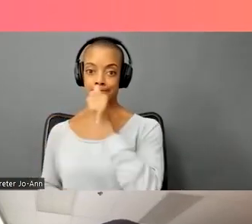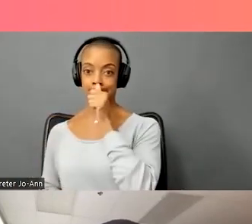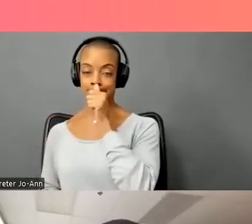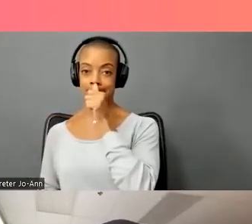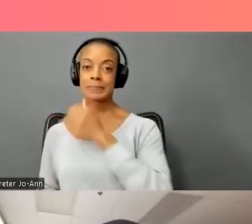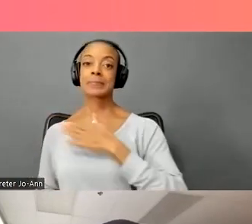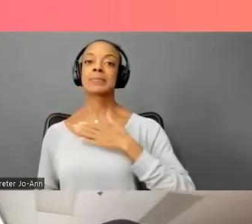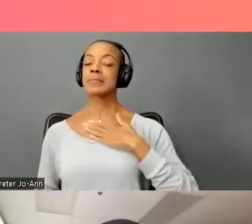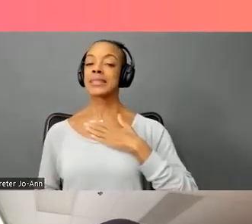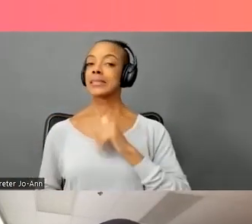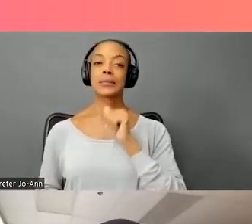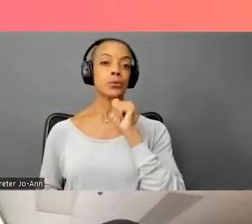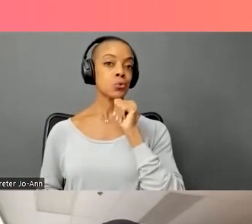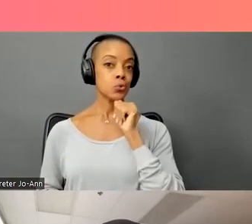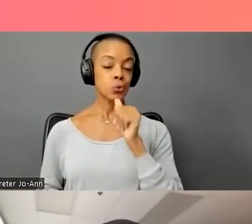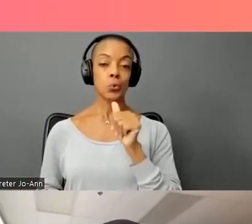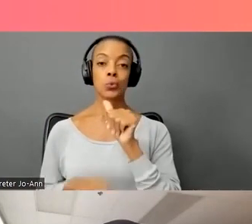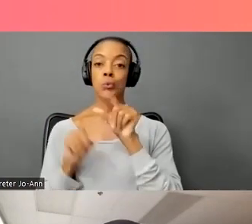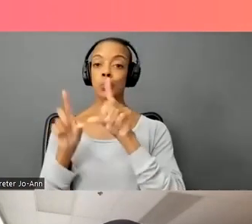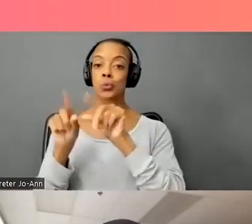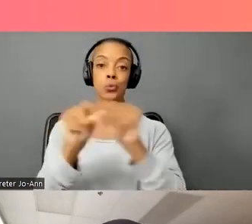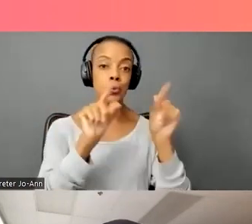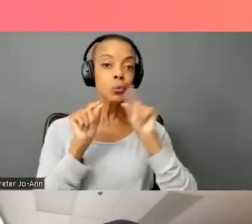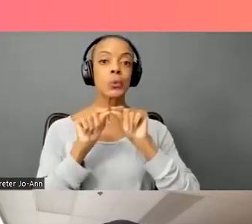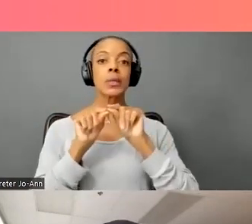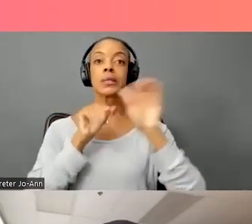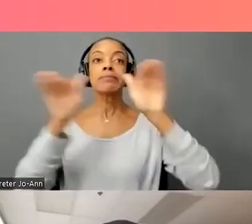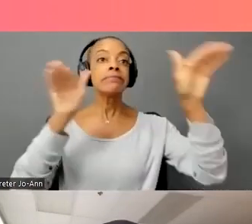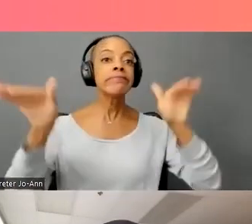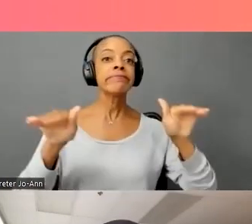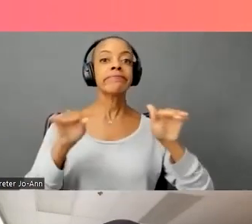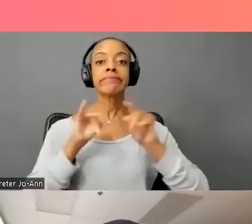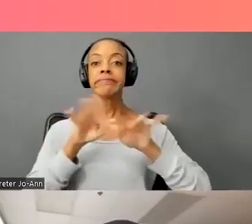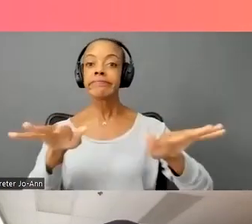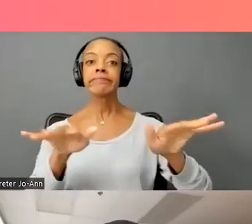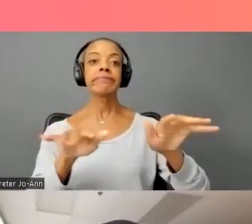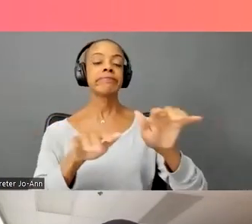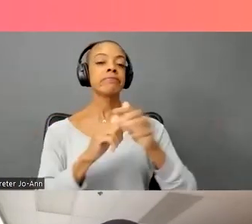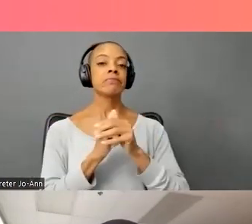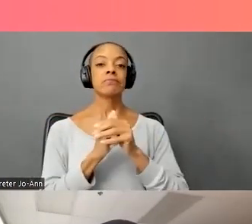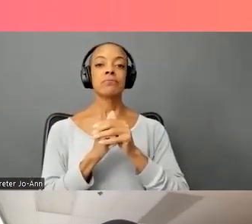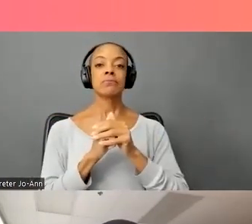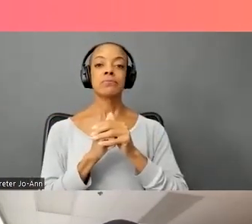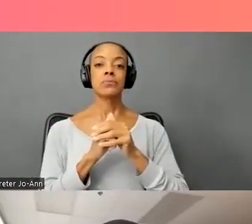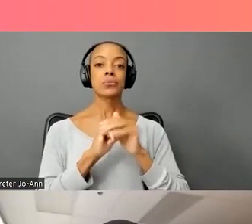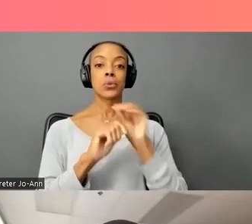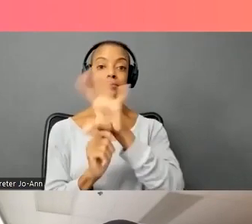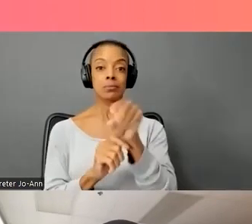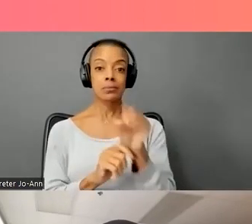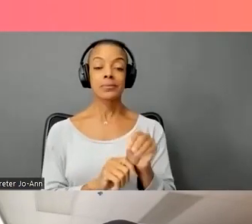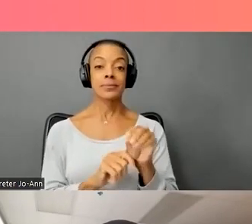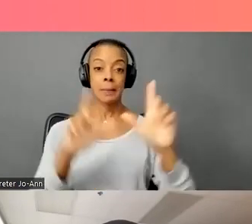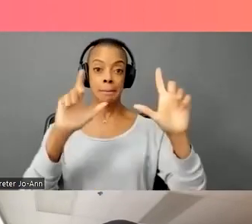please refrain from tweeting, circulating, or taking any screenshots of the slides.